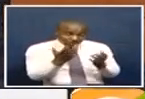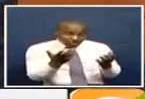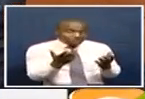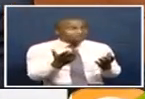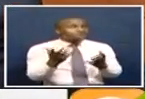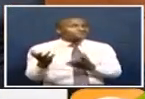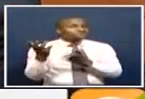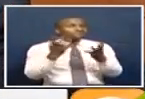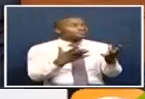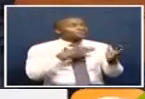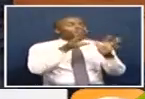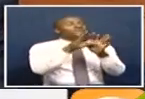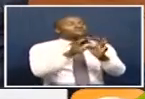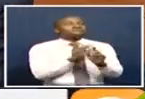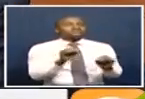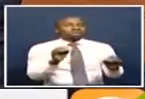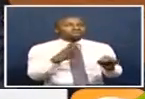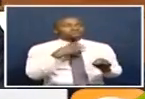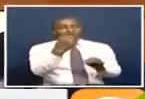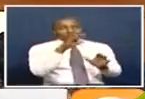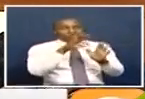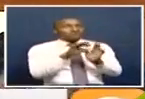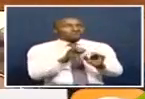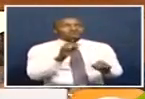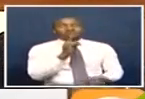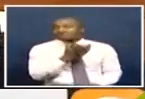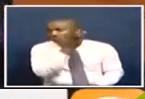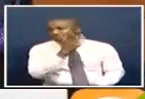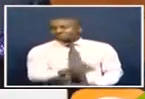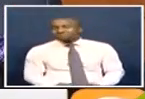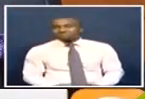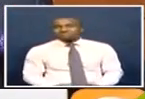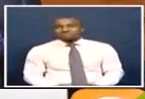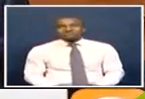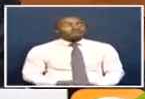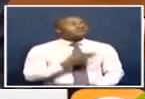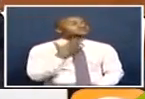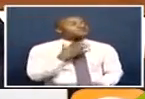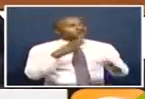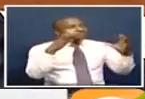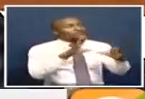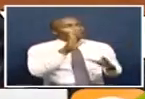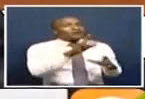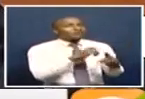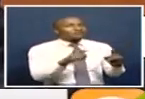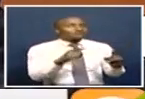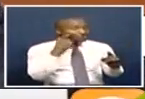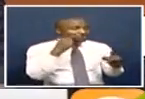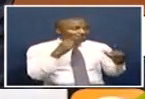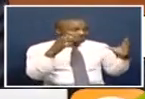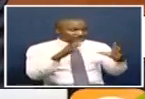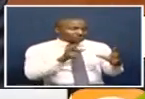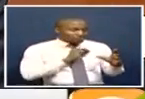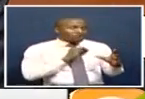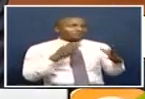call voters apathy. Right. People will not turn out. Right. They will say, oh, they want those people who are in their party. And these parties are owned by people. They have